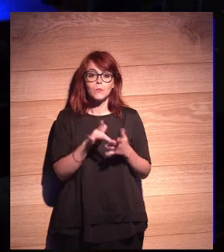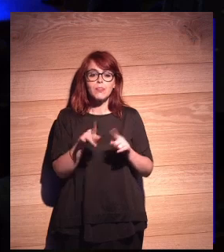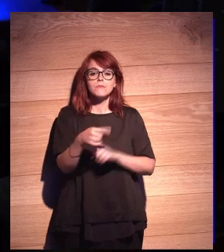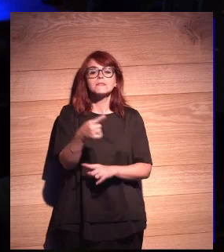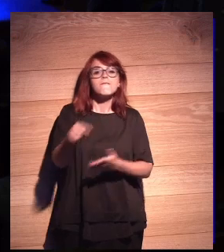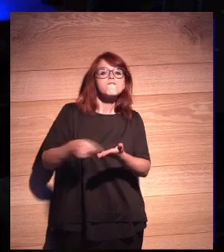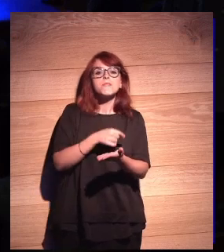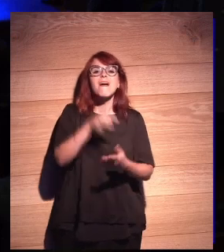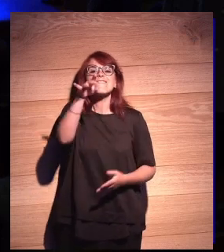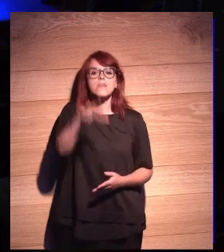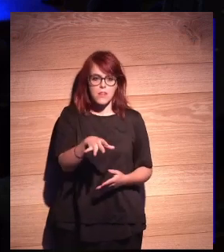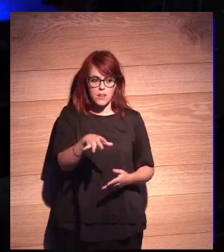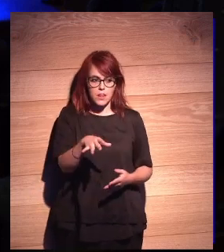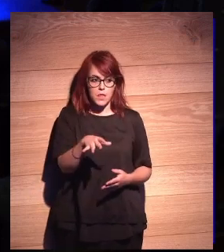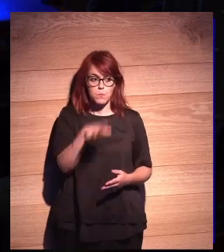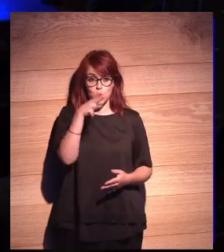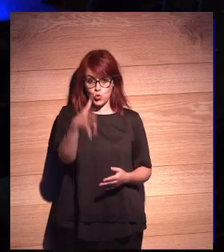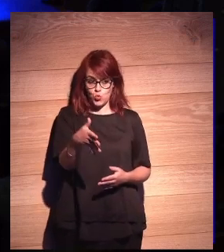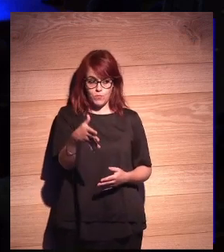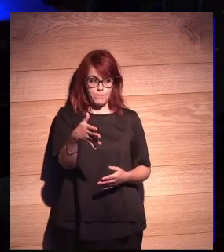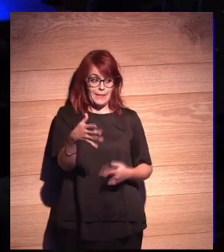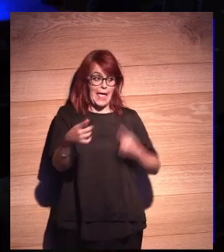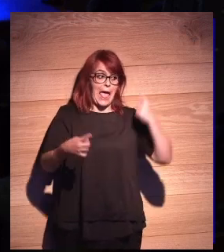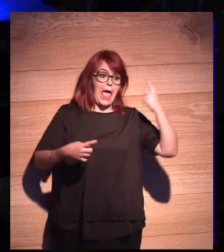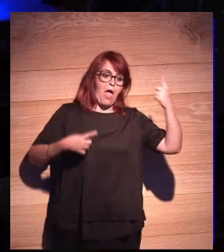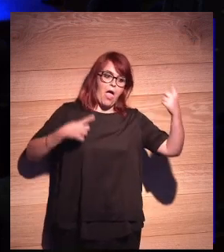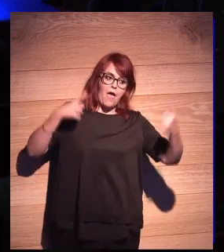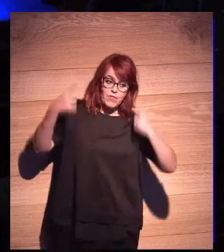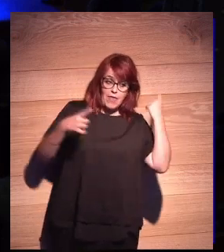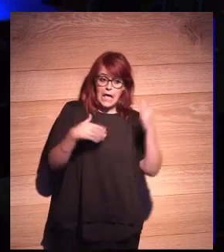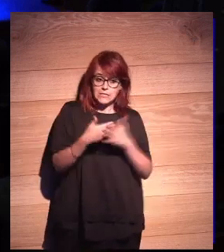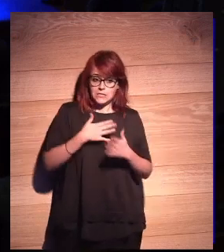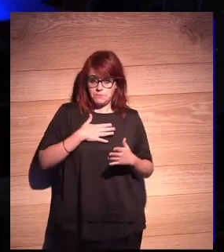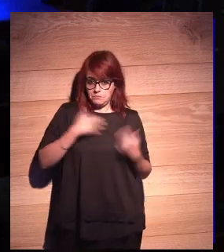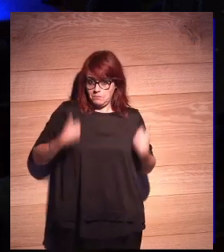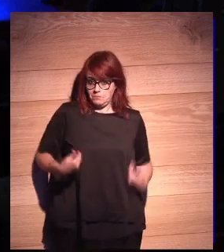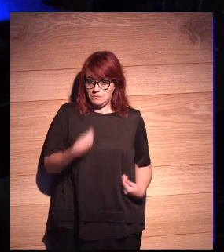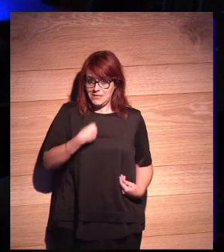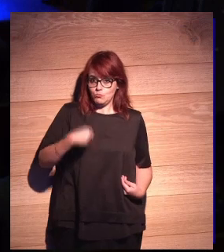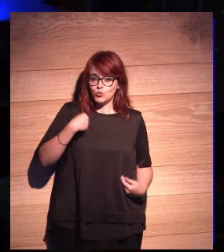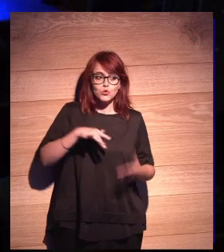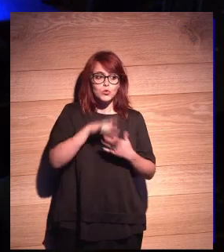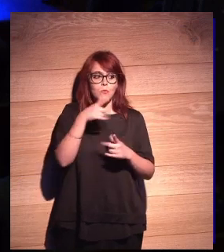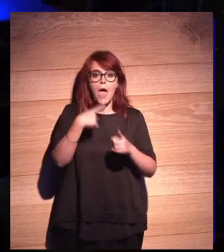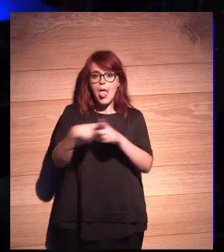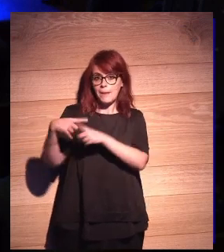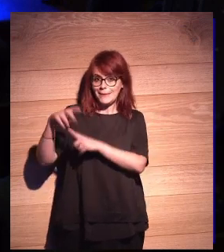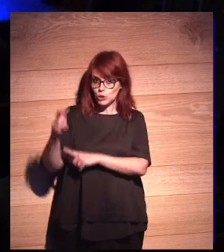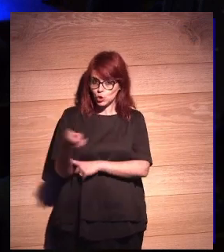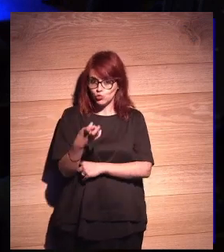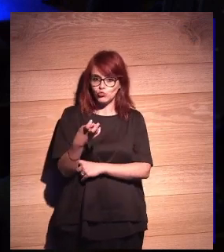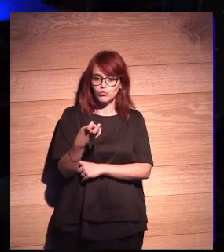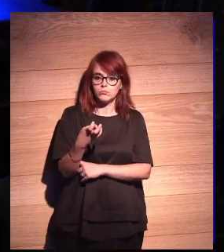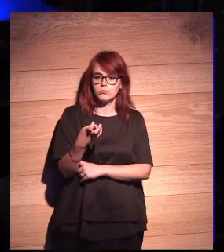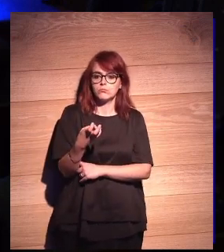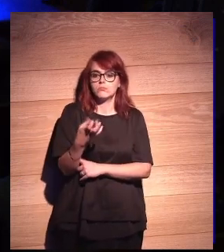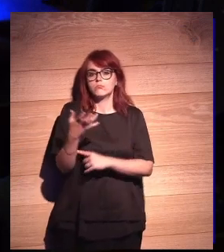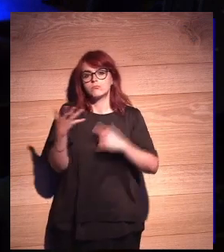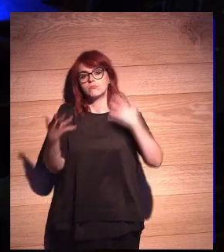from the one who actually signs as the author, because sometimes we ourselves, we are a number of